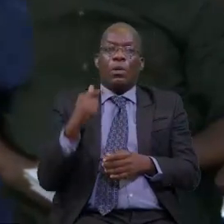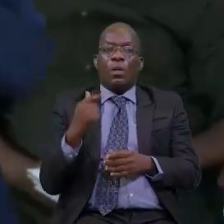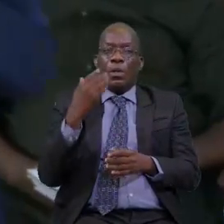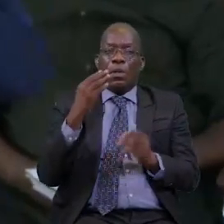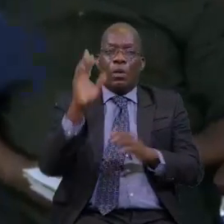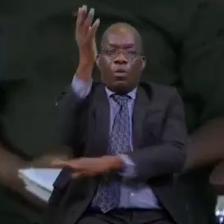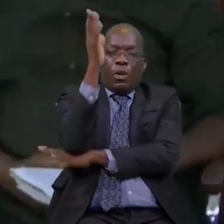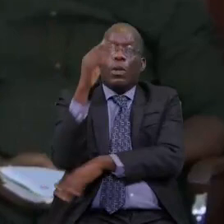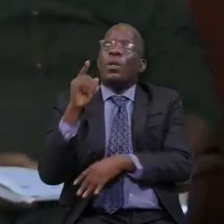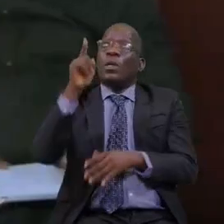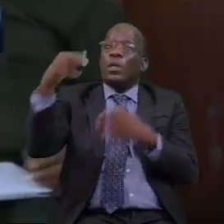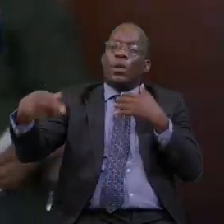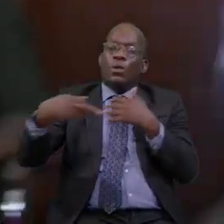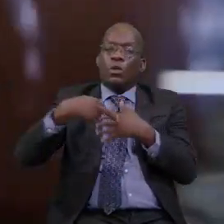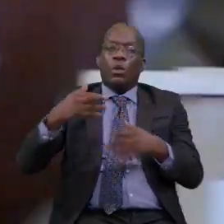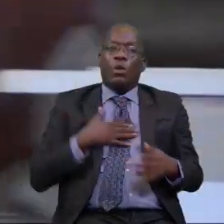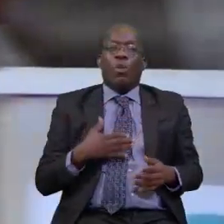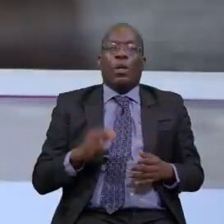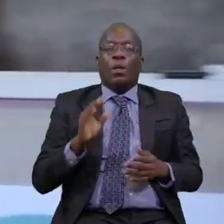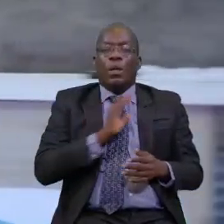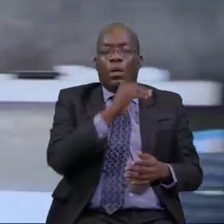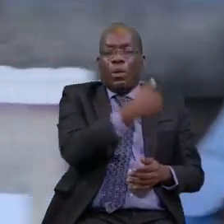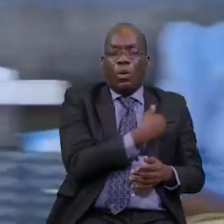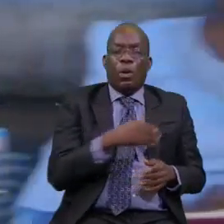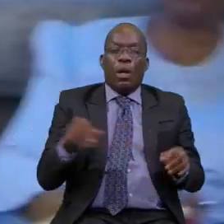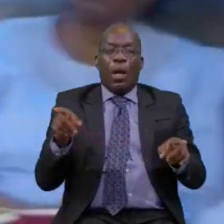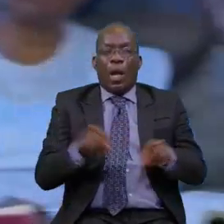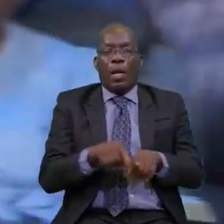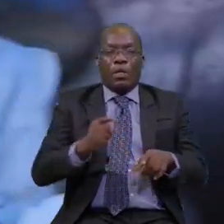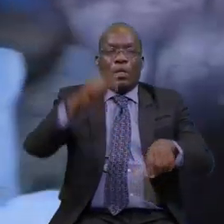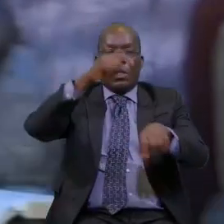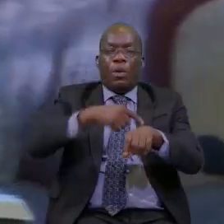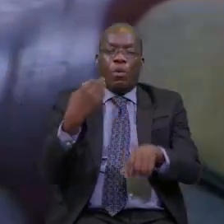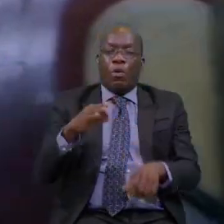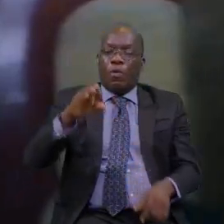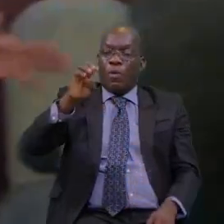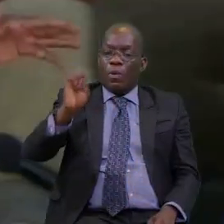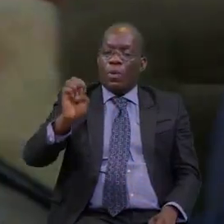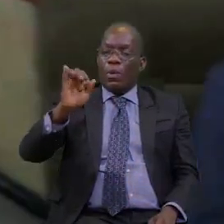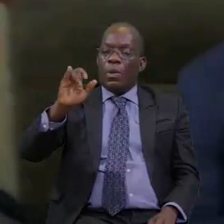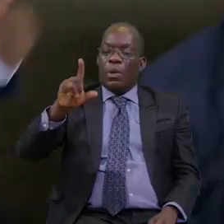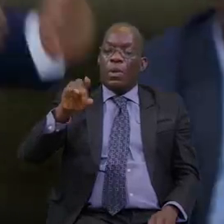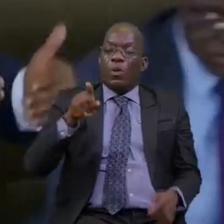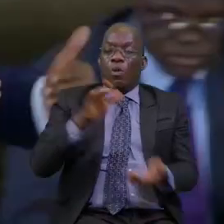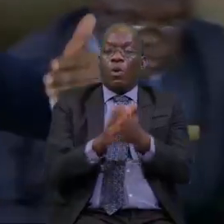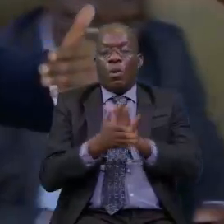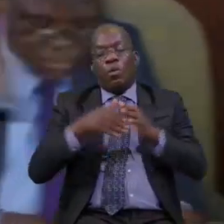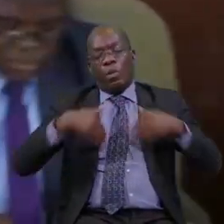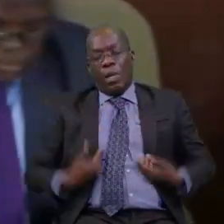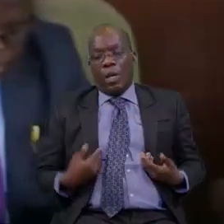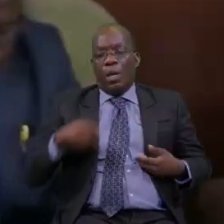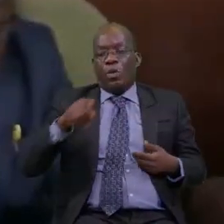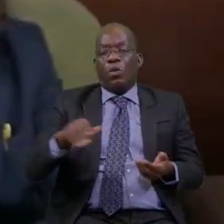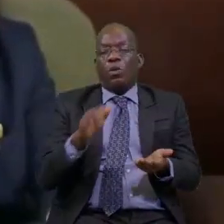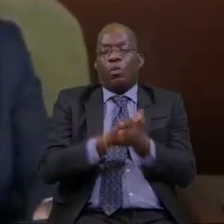my soul. There are times like Elijah, you get tired, you get weary, and you want to stop your journey,